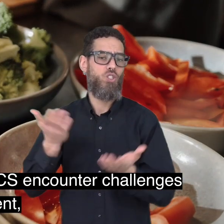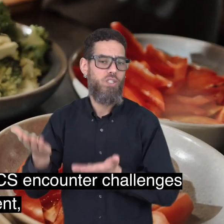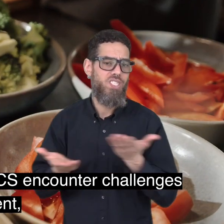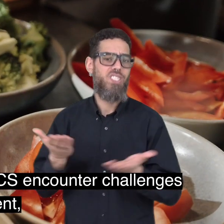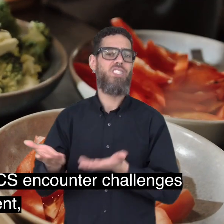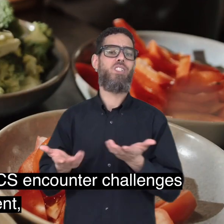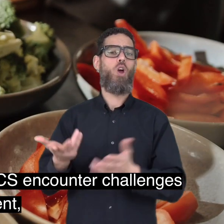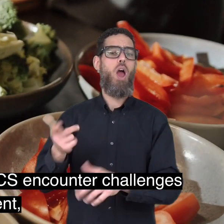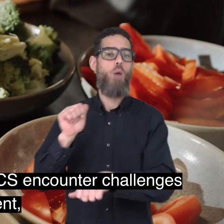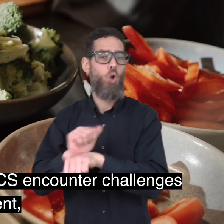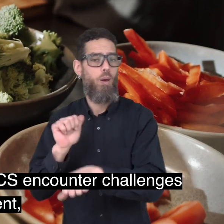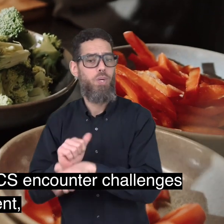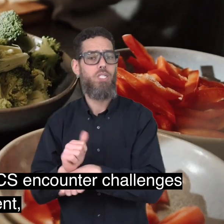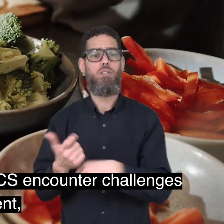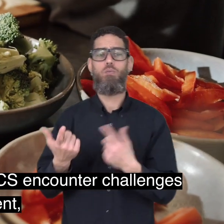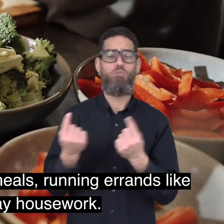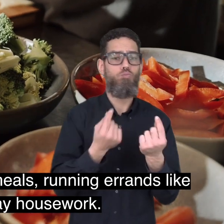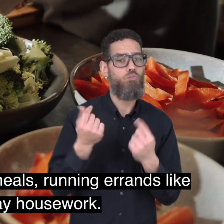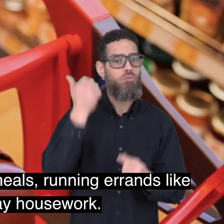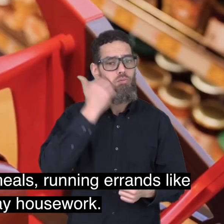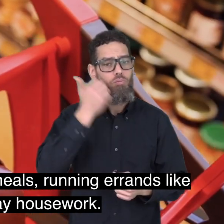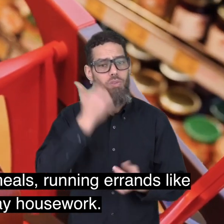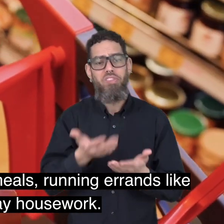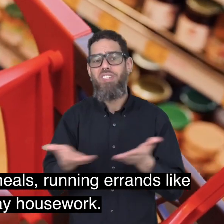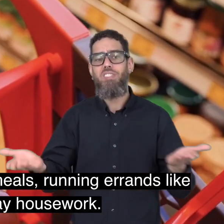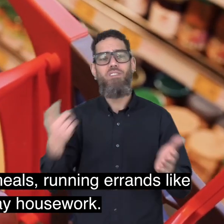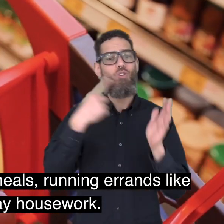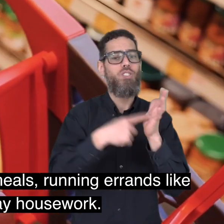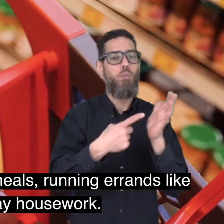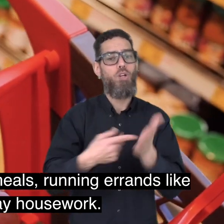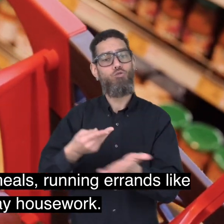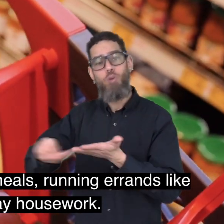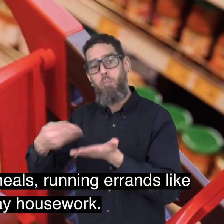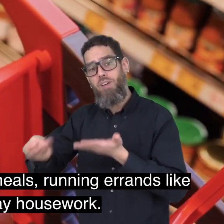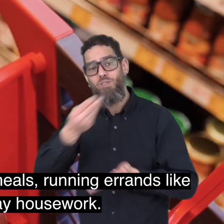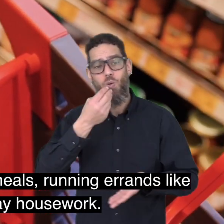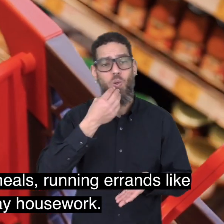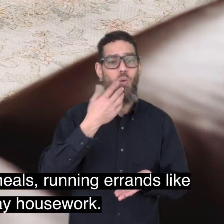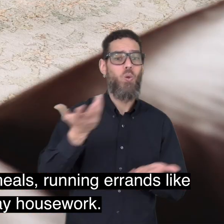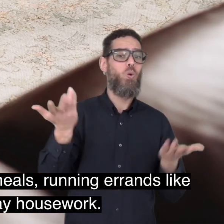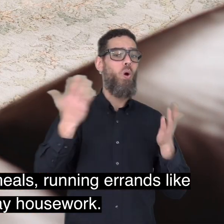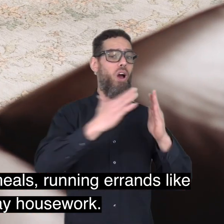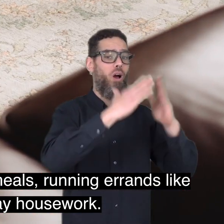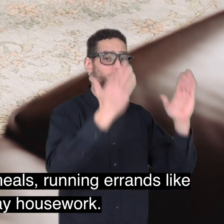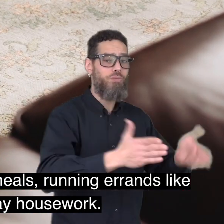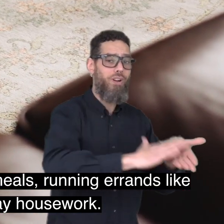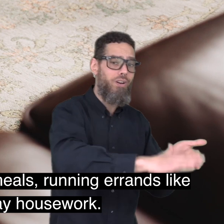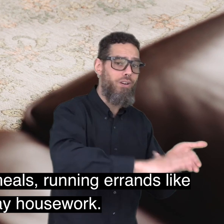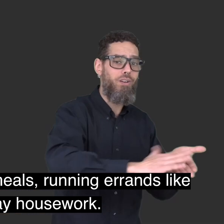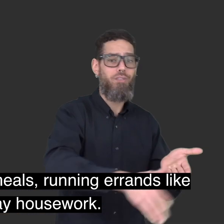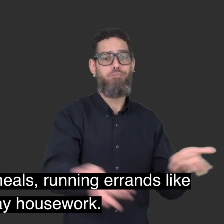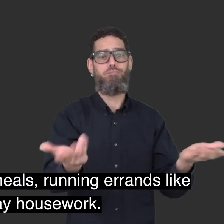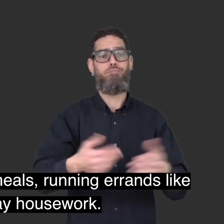face difficulties with daily activities such as preparing meals, running errands like shopping for groceries, and performing everyday